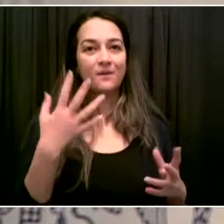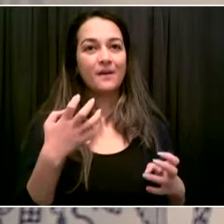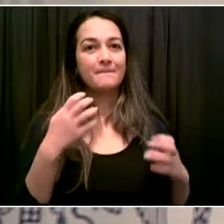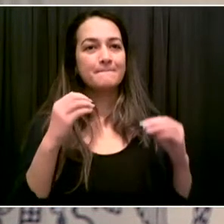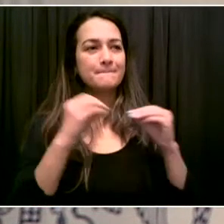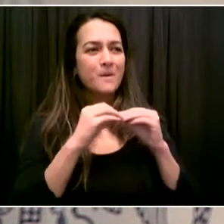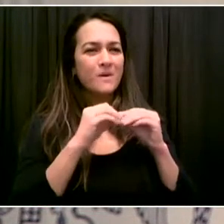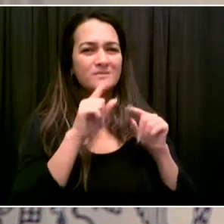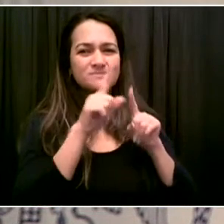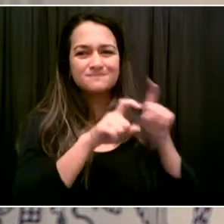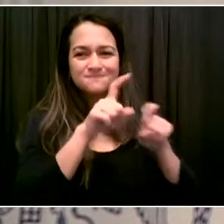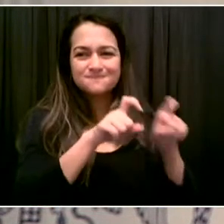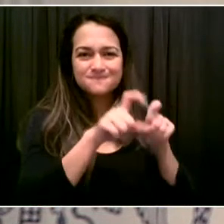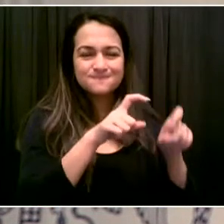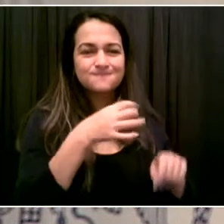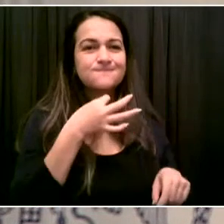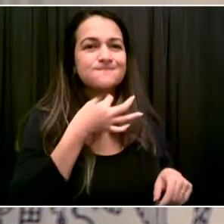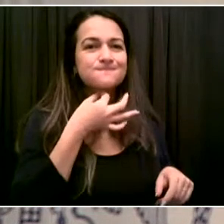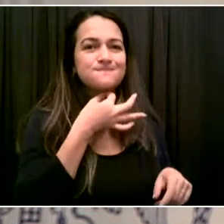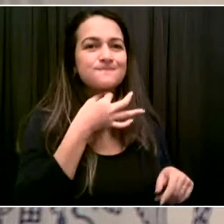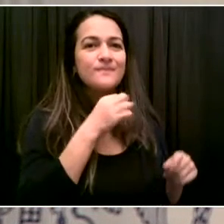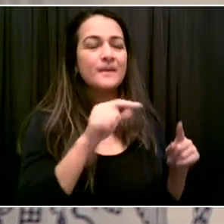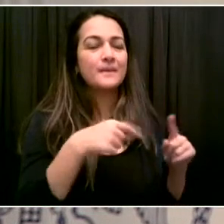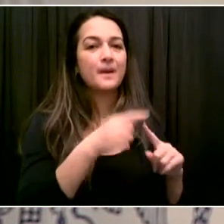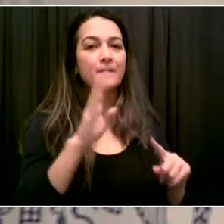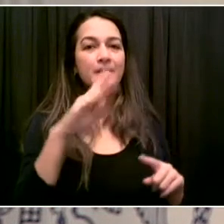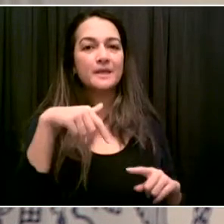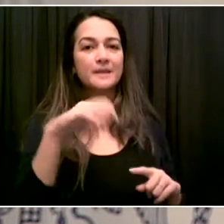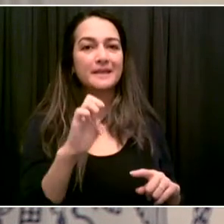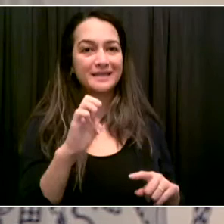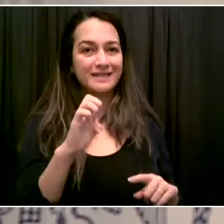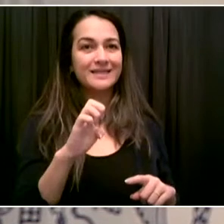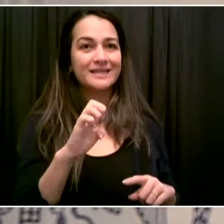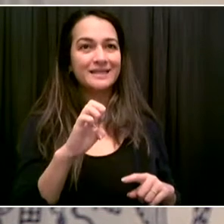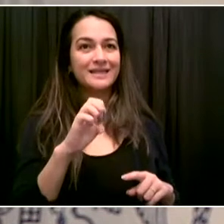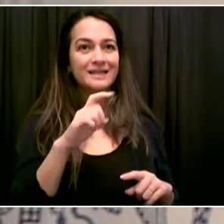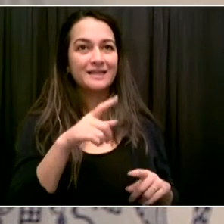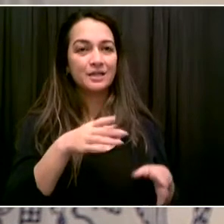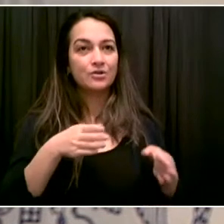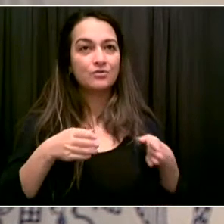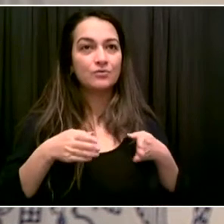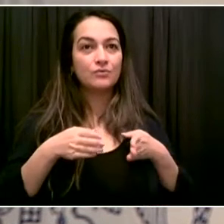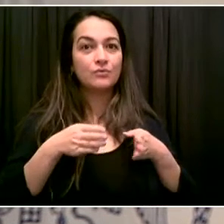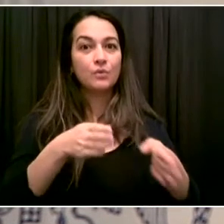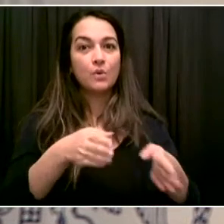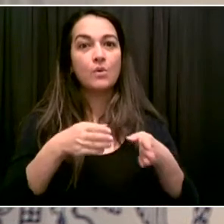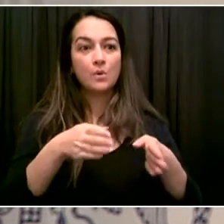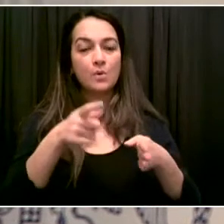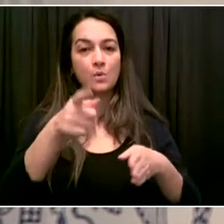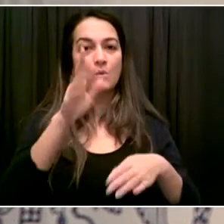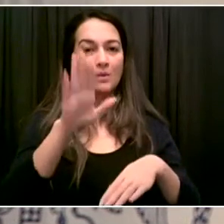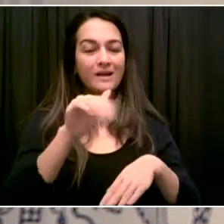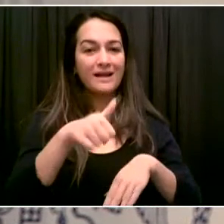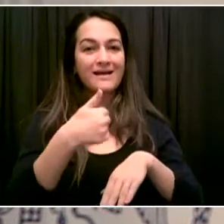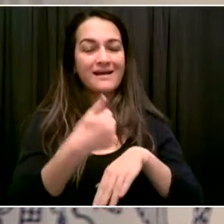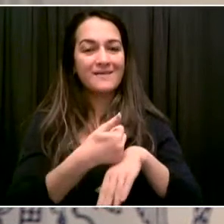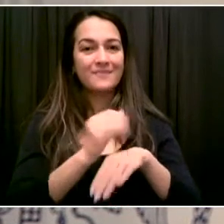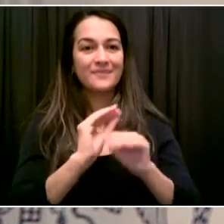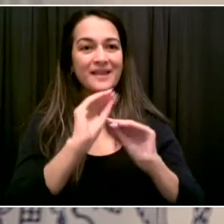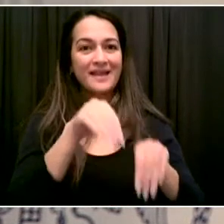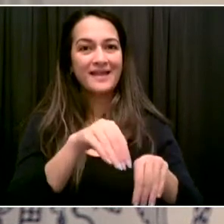city plan to install these weigh motion sensors, or when are they activated, and for how much of the highway? And can you explain a little bit how the